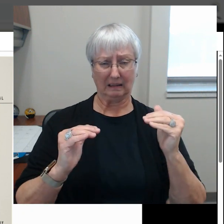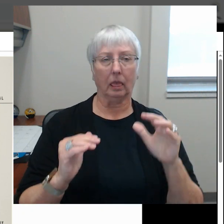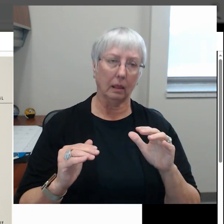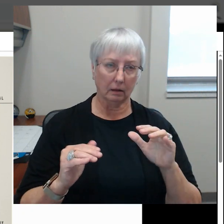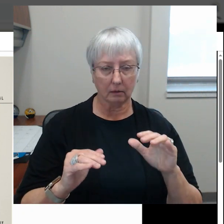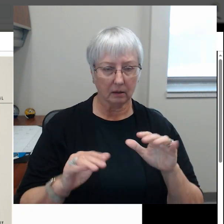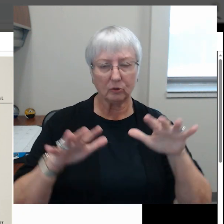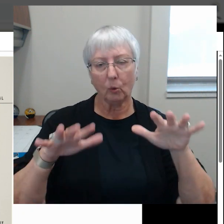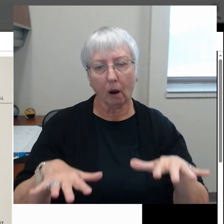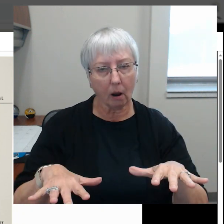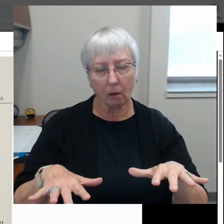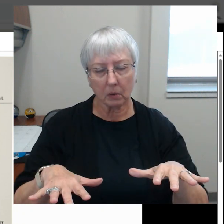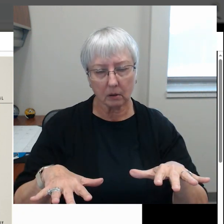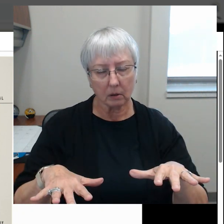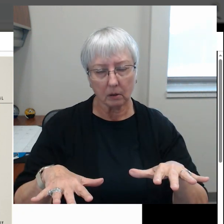not challenged in